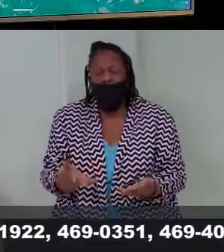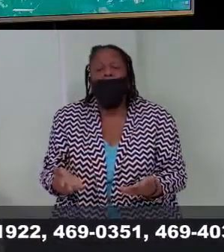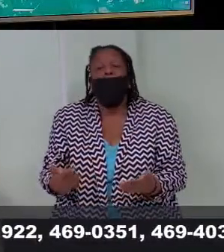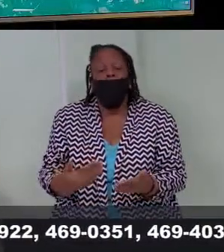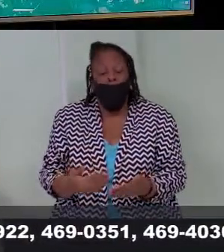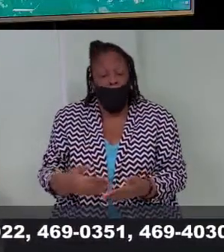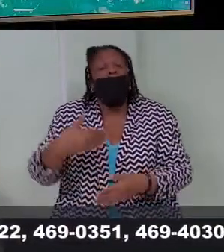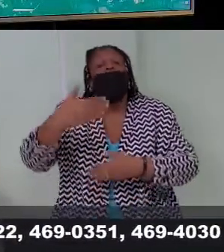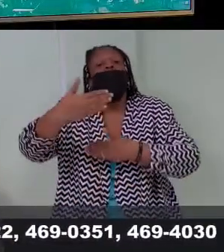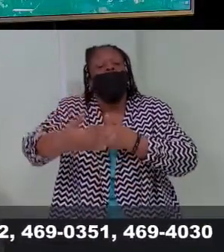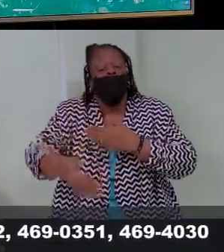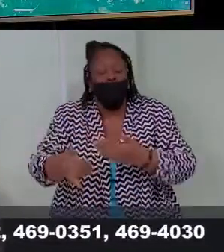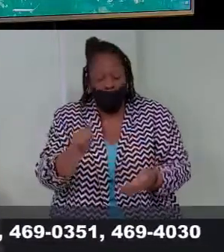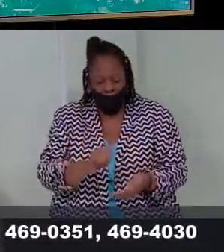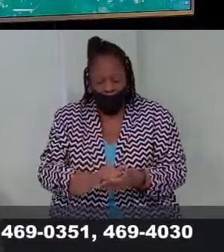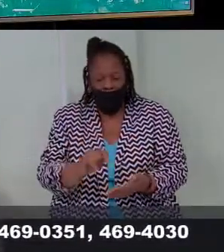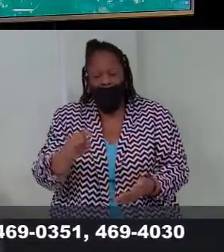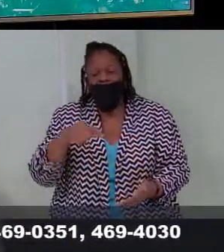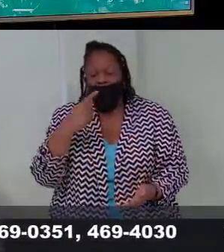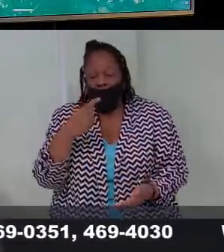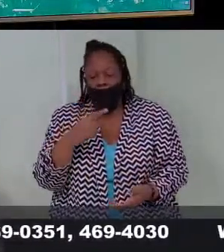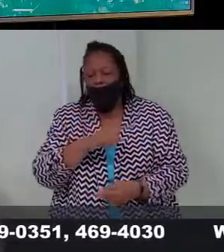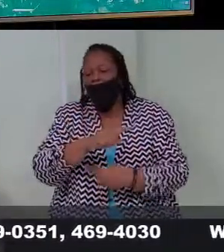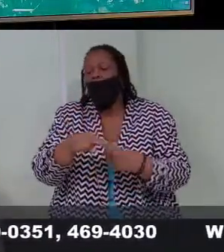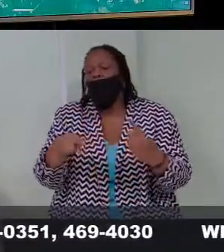announced at the soonest.